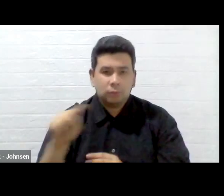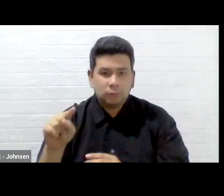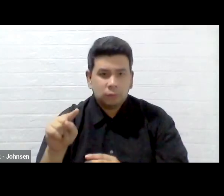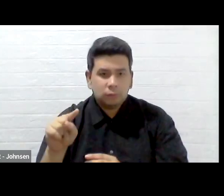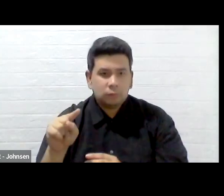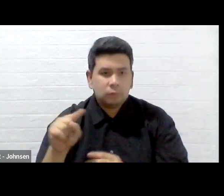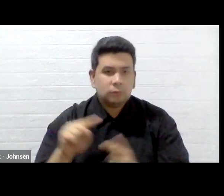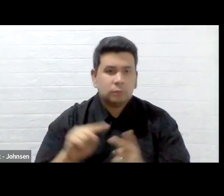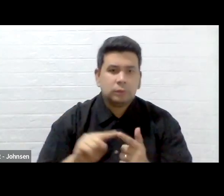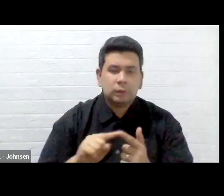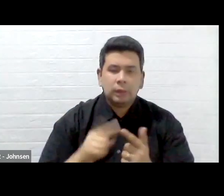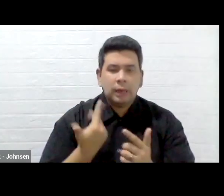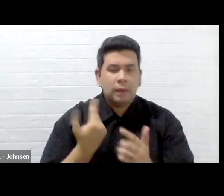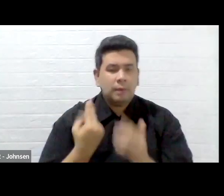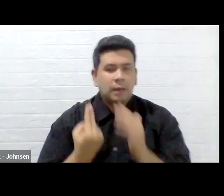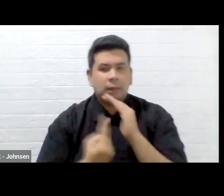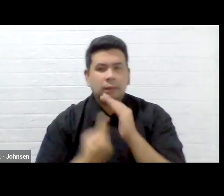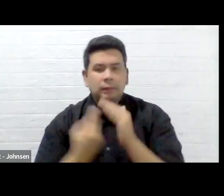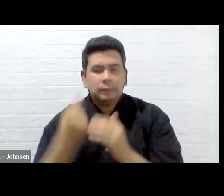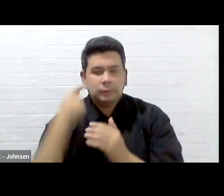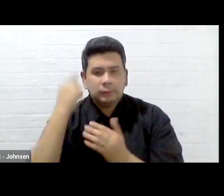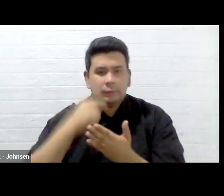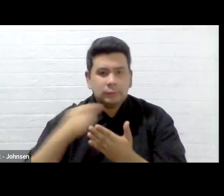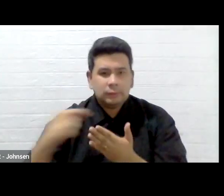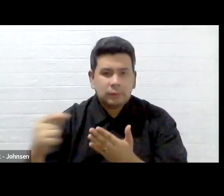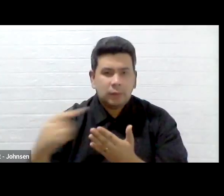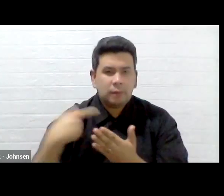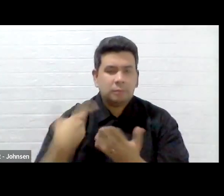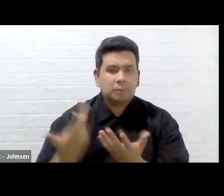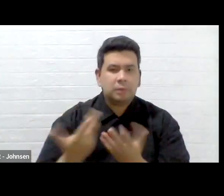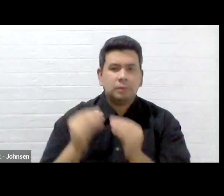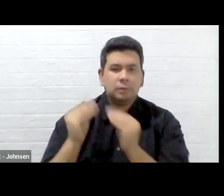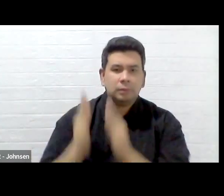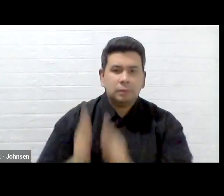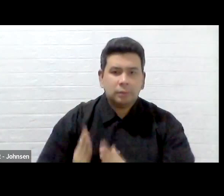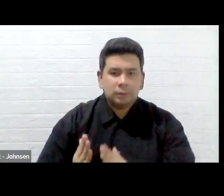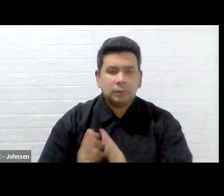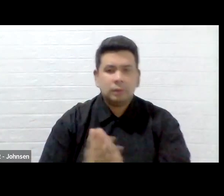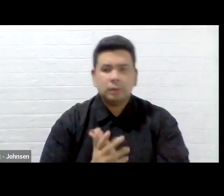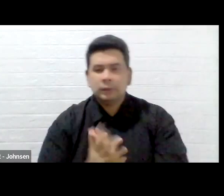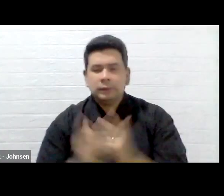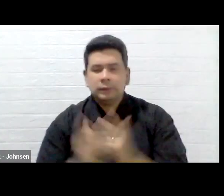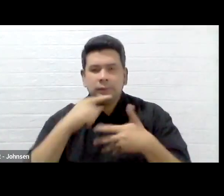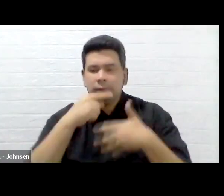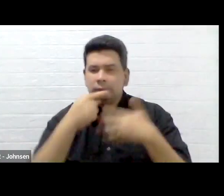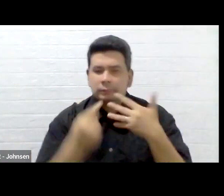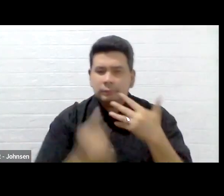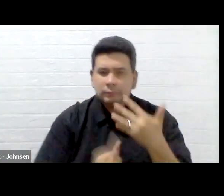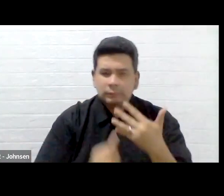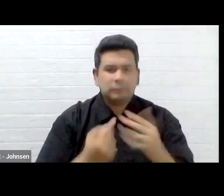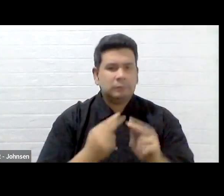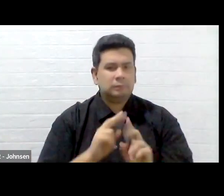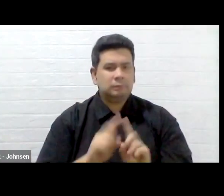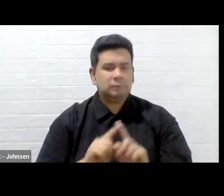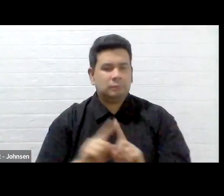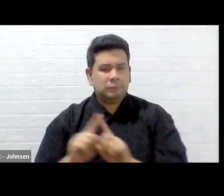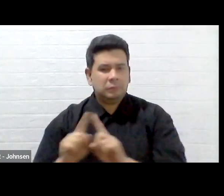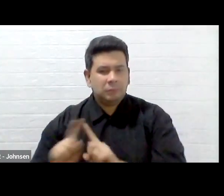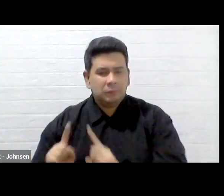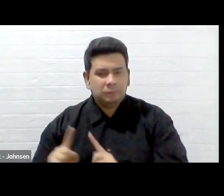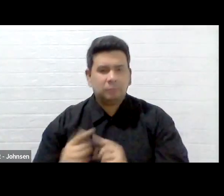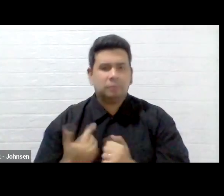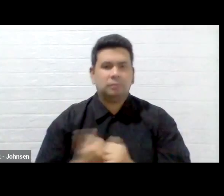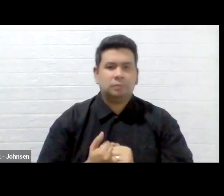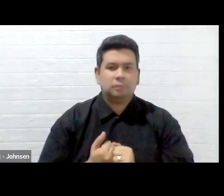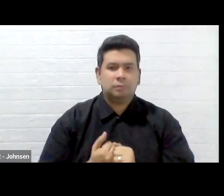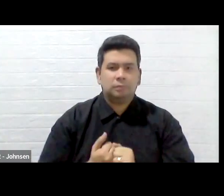Population, and we have Professor Francis Gialogo, and we have Professor Michael Del Mundo, and our moderator is the